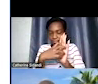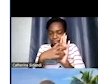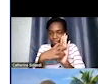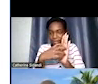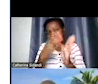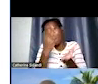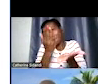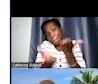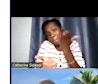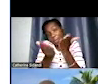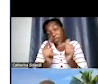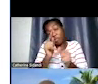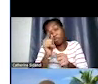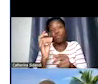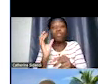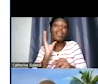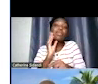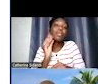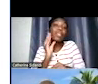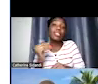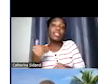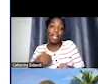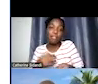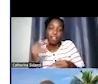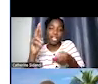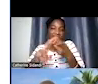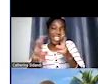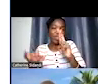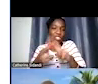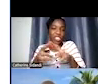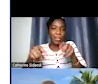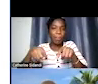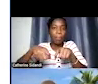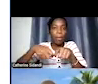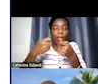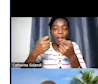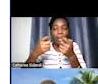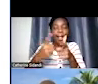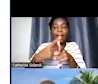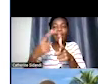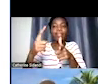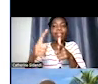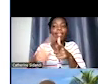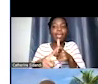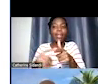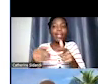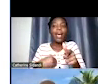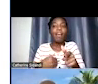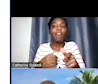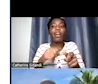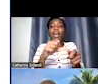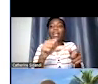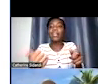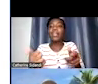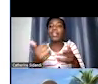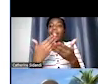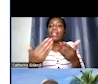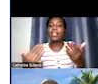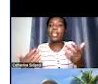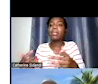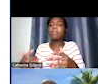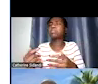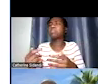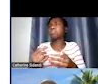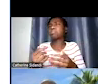either if you have had an experience where the relationship broke down, or maybe certain disruptions came to your business because